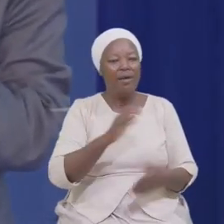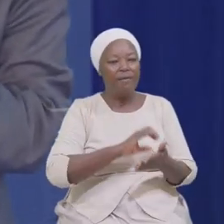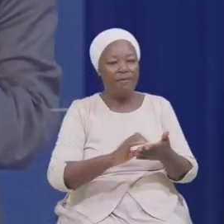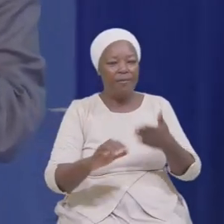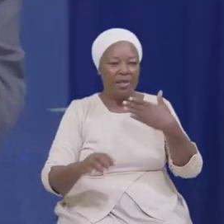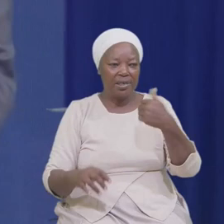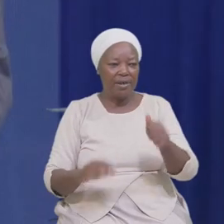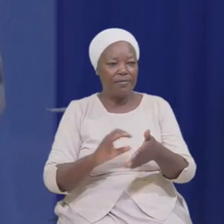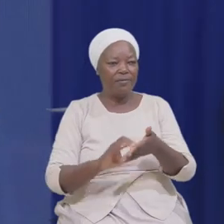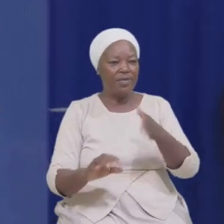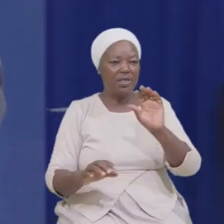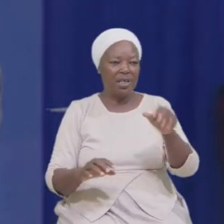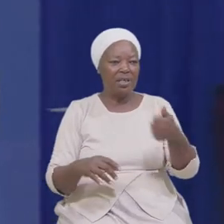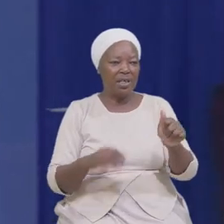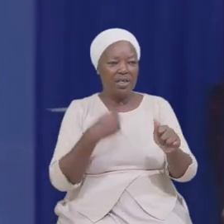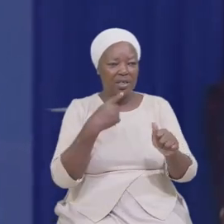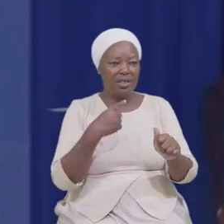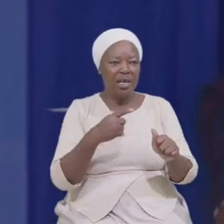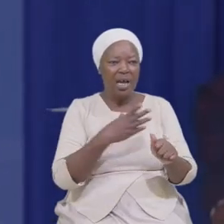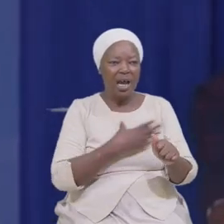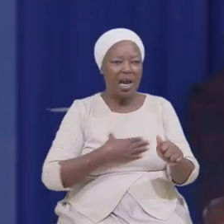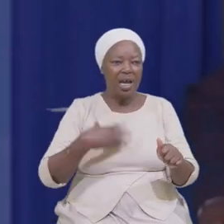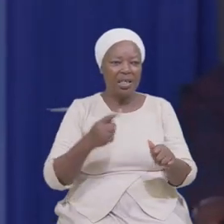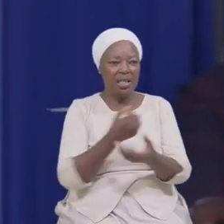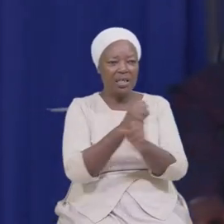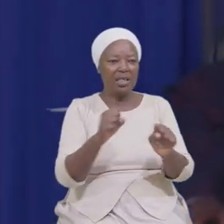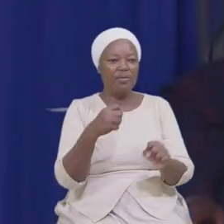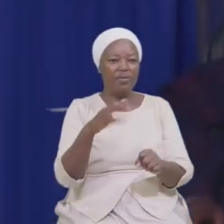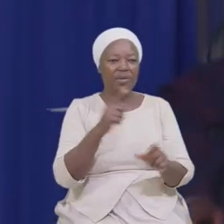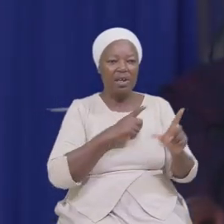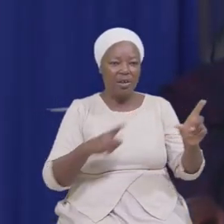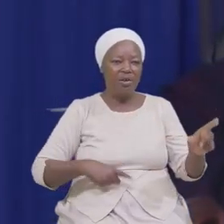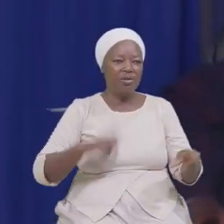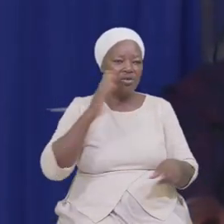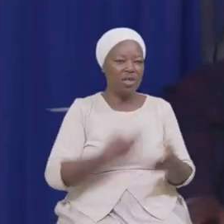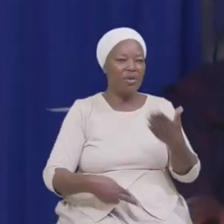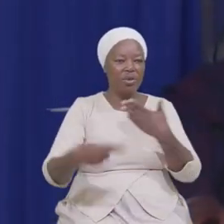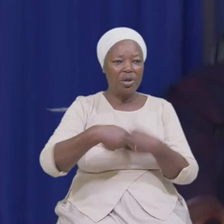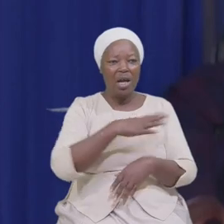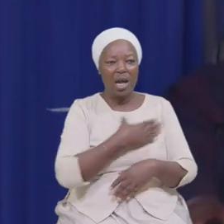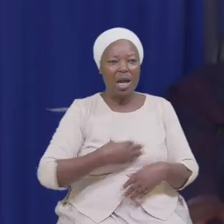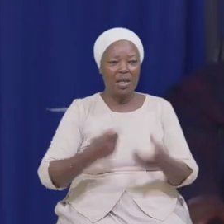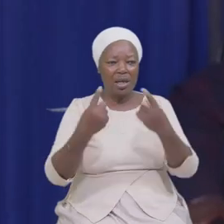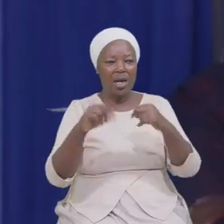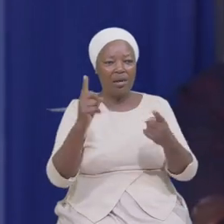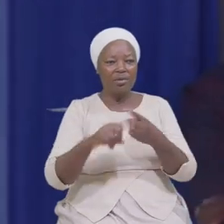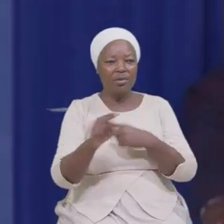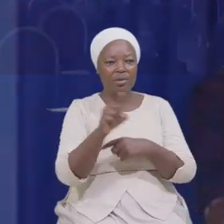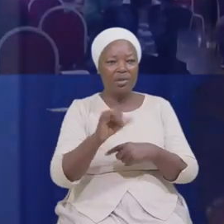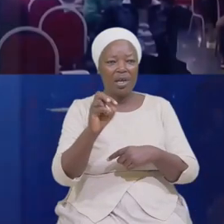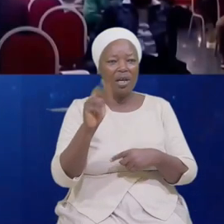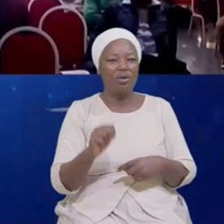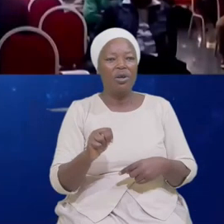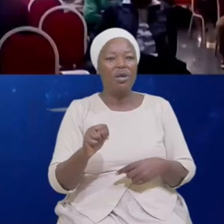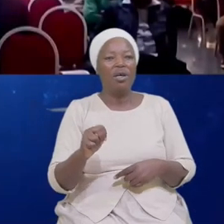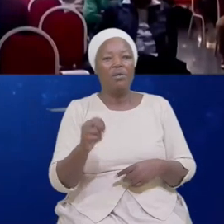in verse 10 it says, and the ransomed of the Lord shall return and shall come to Zion